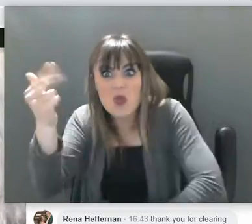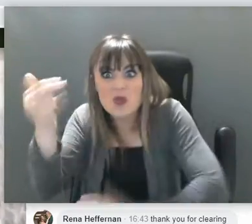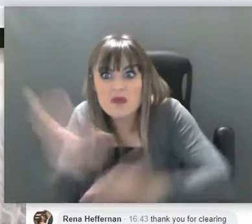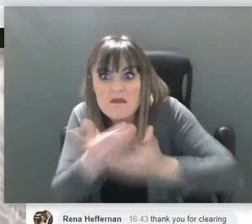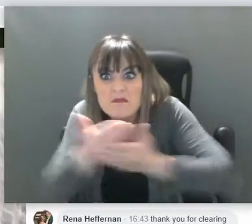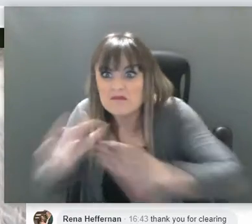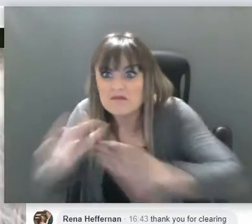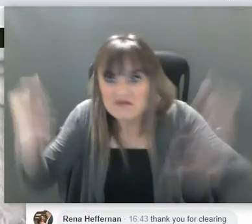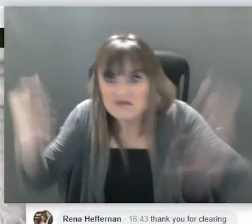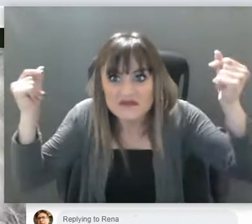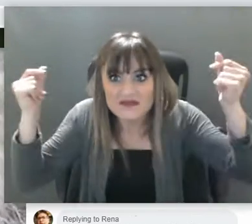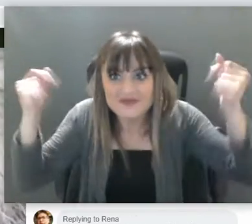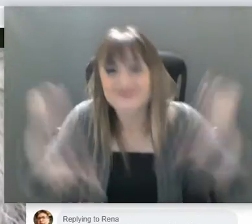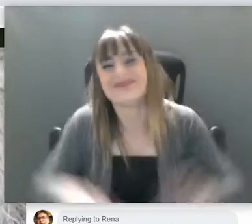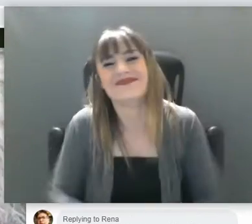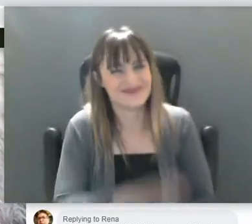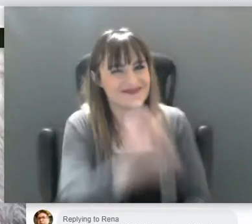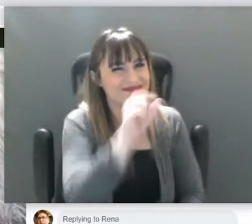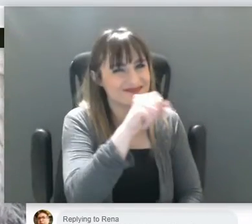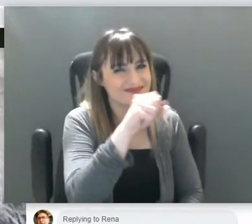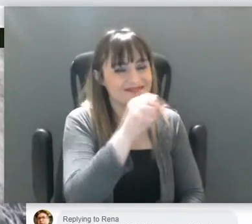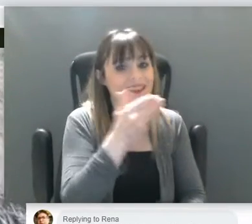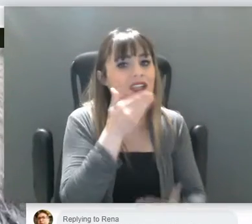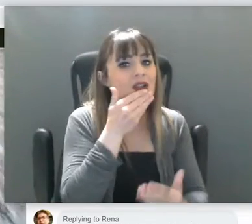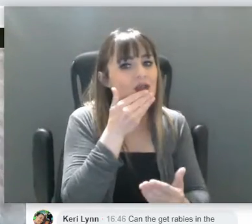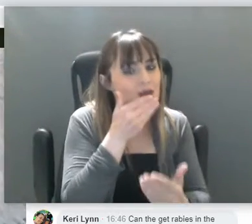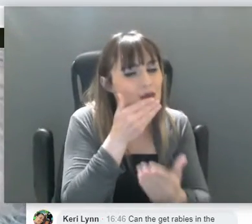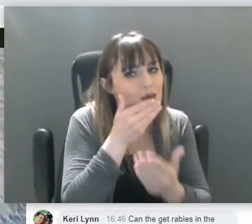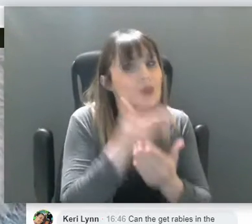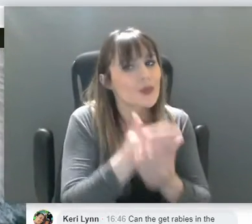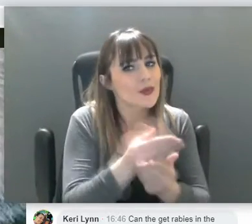around. The good news is they also hop off pretty quickly.